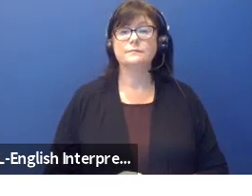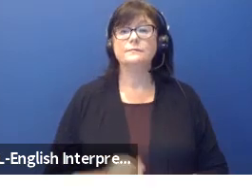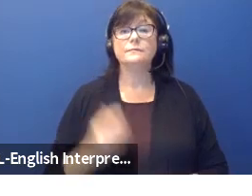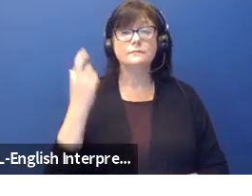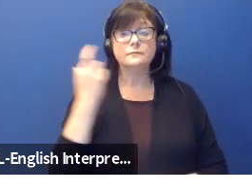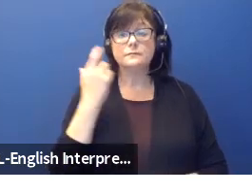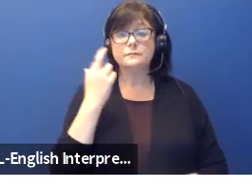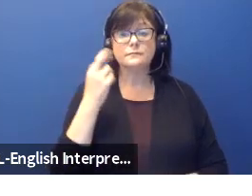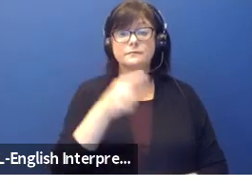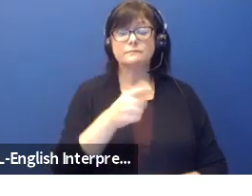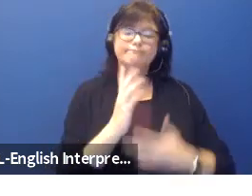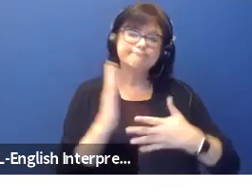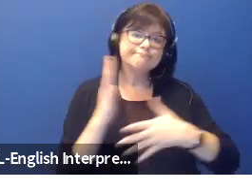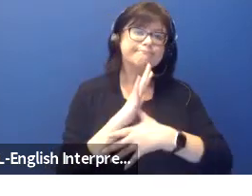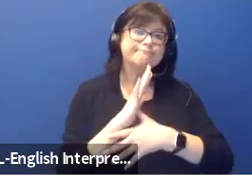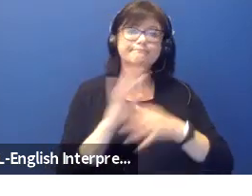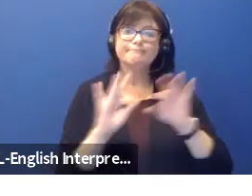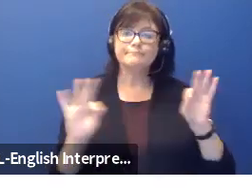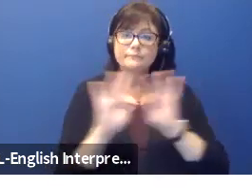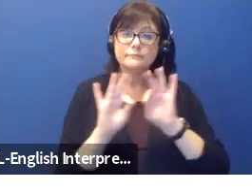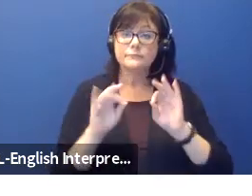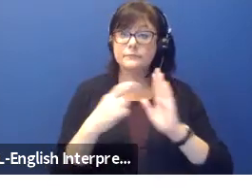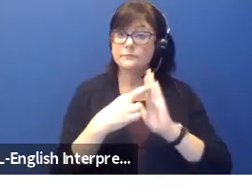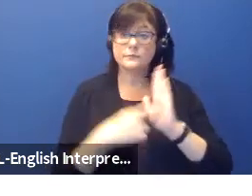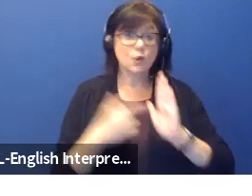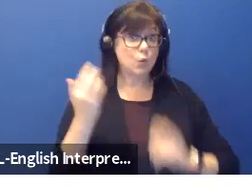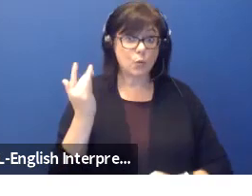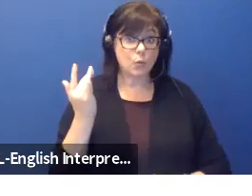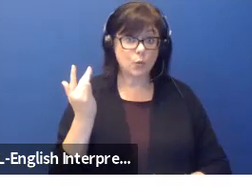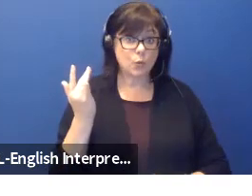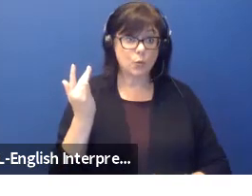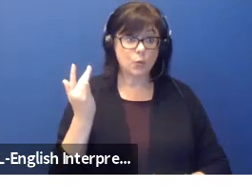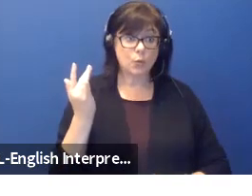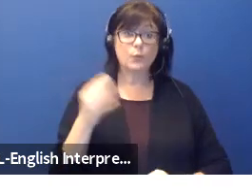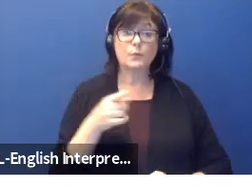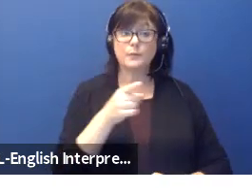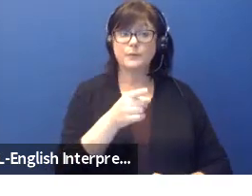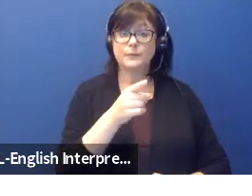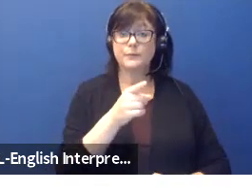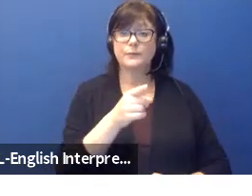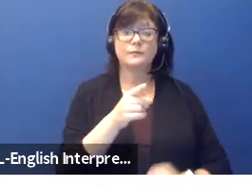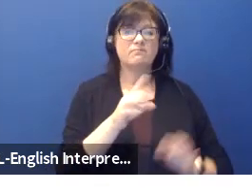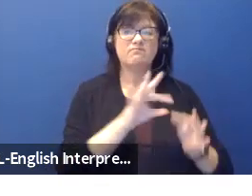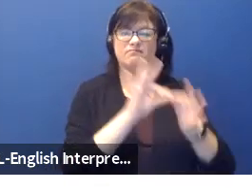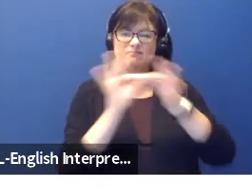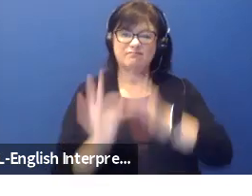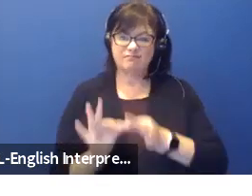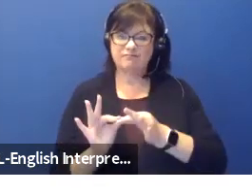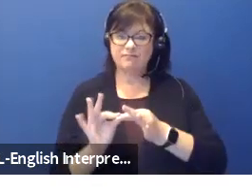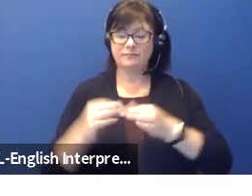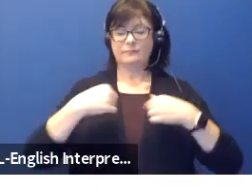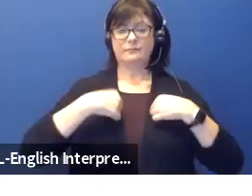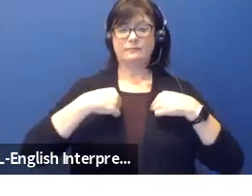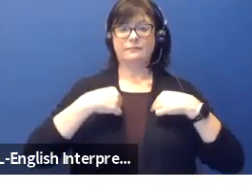one is because it is actually specifically related to the performance measures that we as